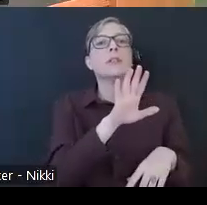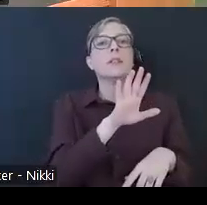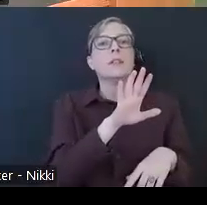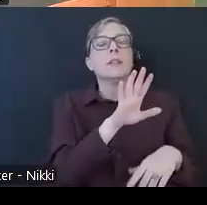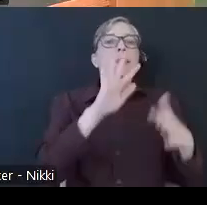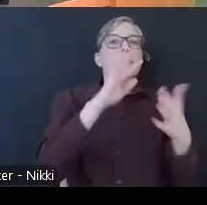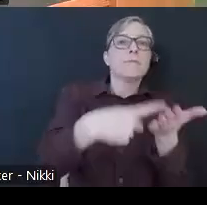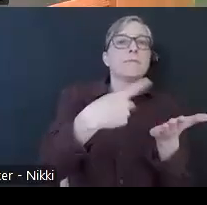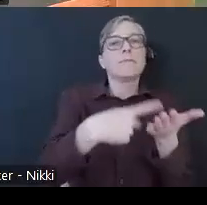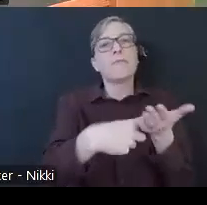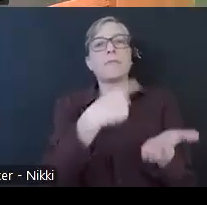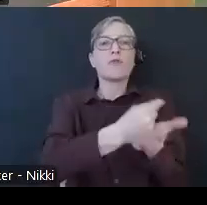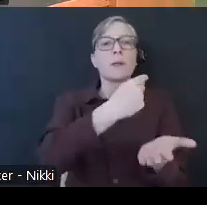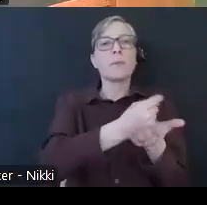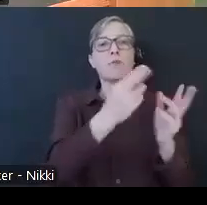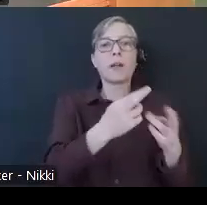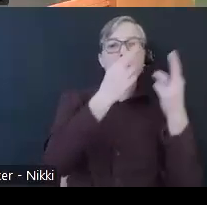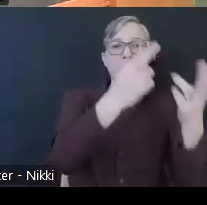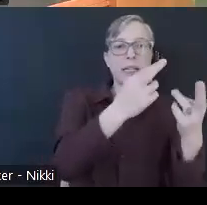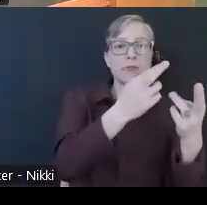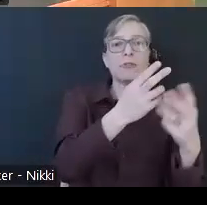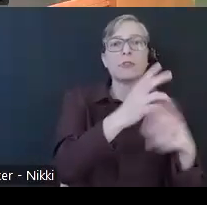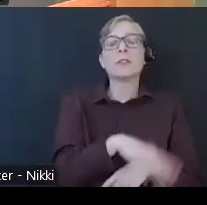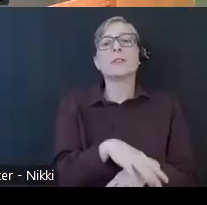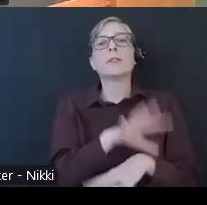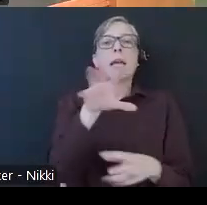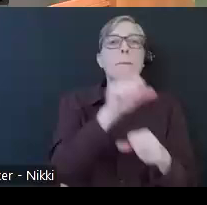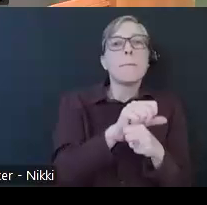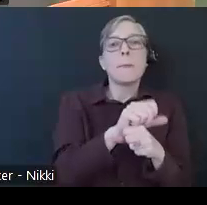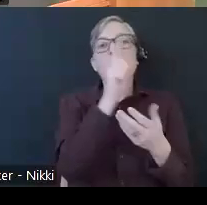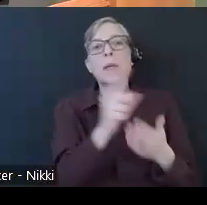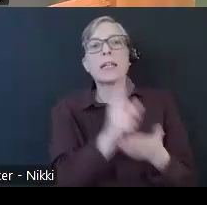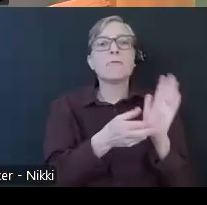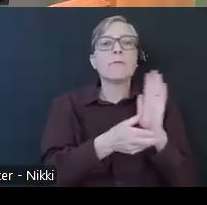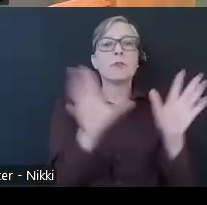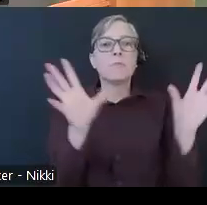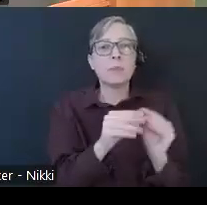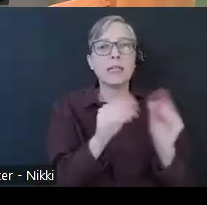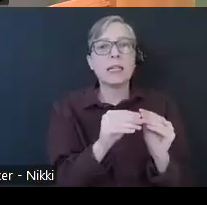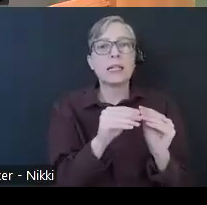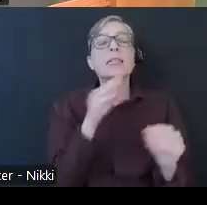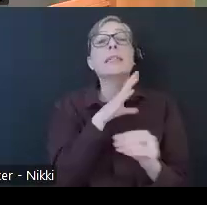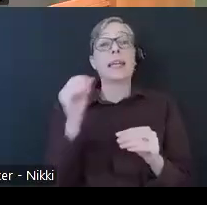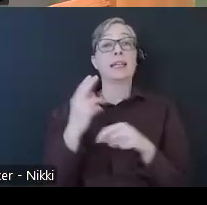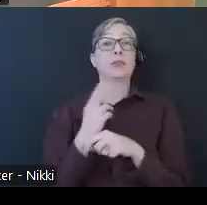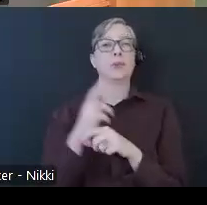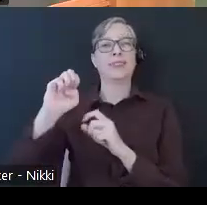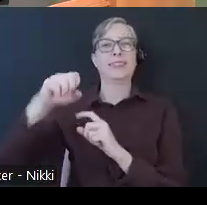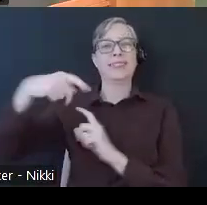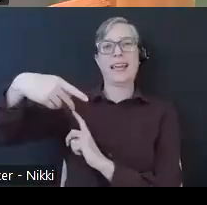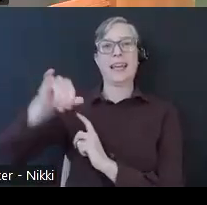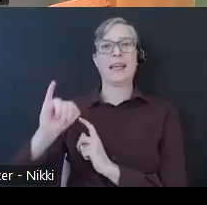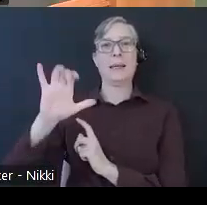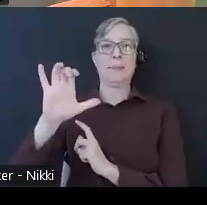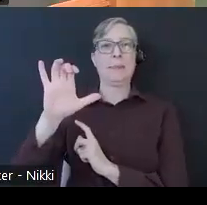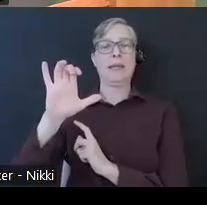back to the primary care physician using Epic. These are the weekly case reviews. I'll show you some of the